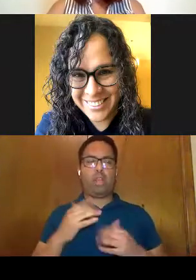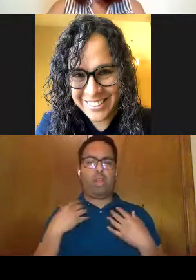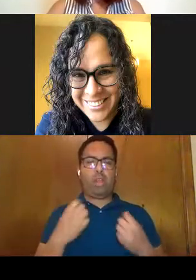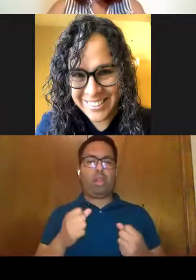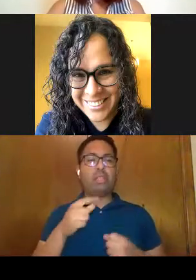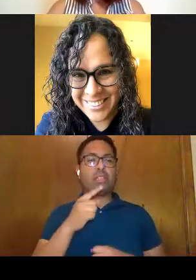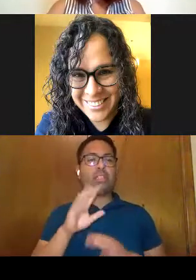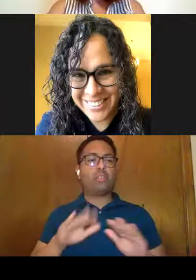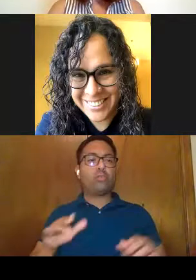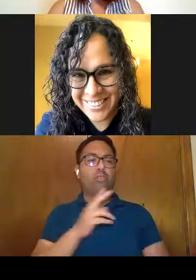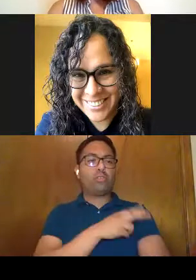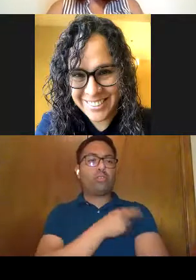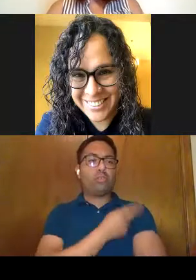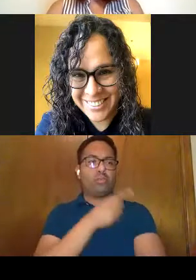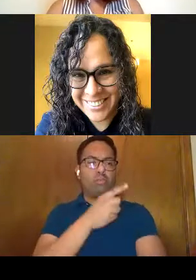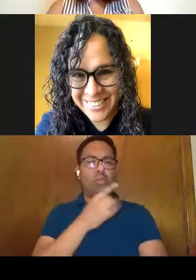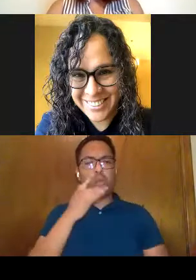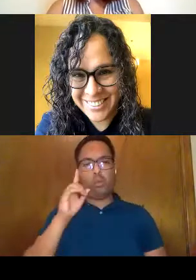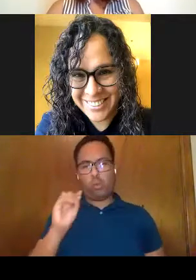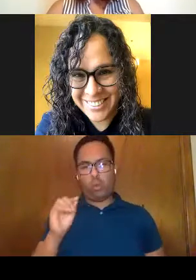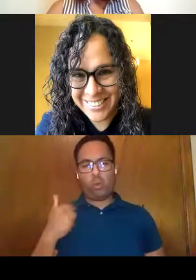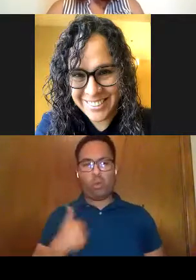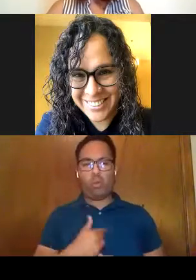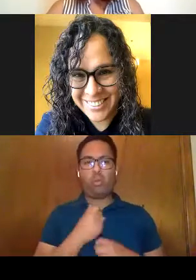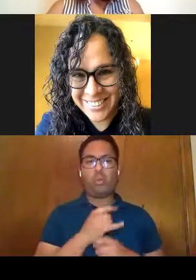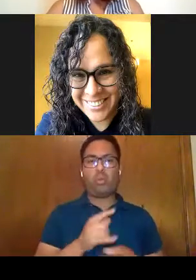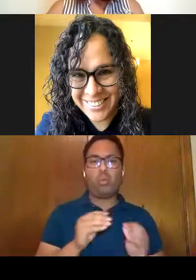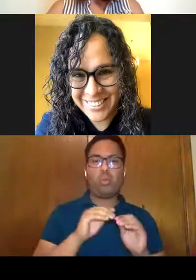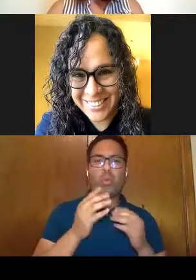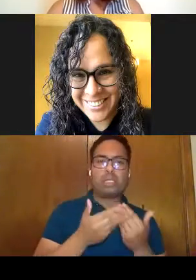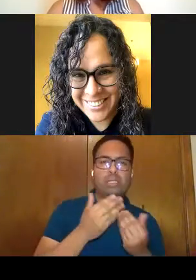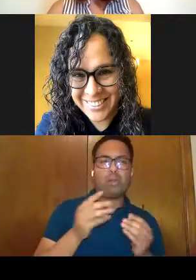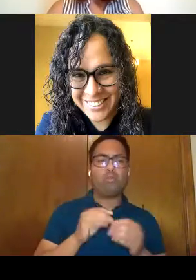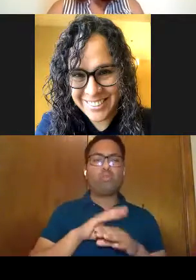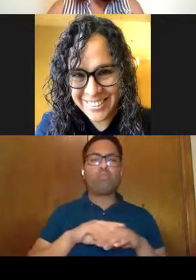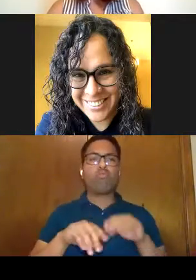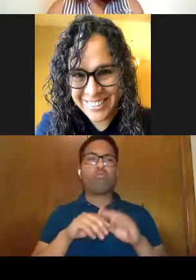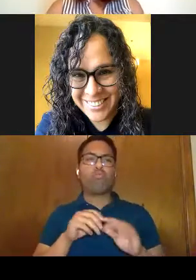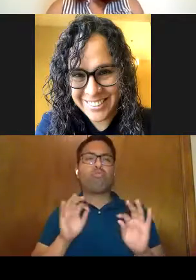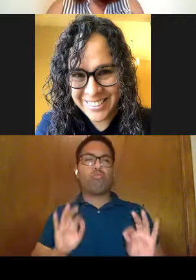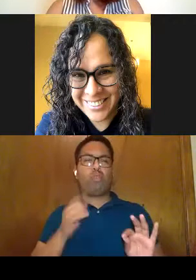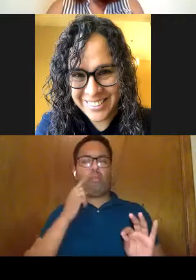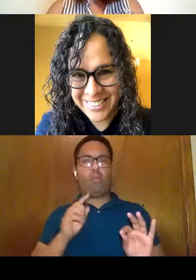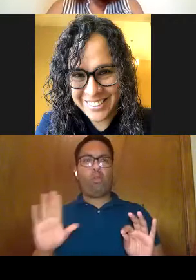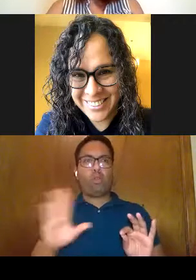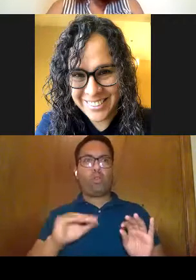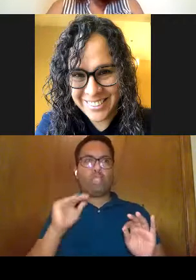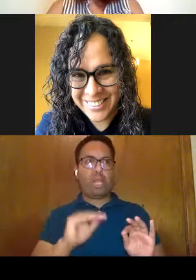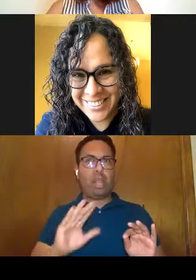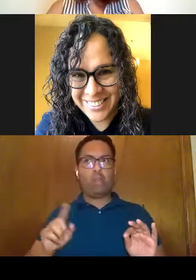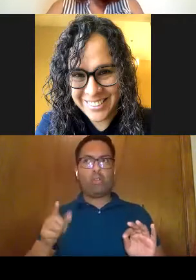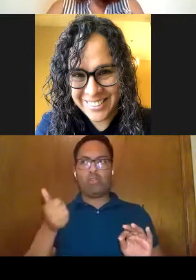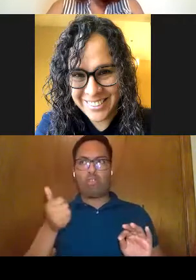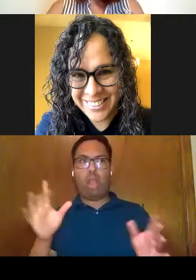we're making it easier and more convenient to connect you and your child to the right care when and where you need